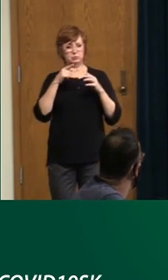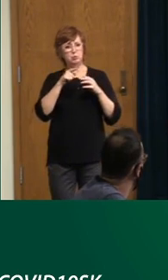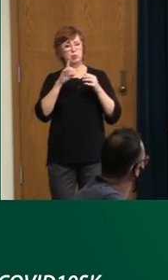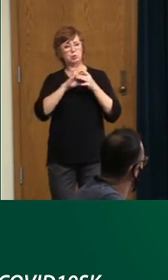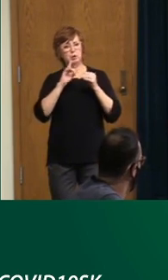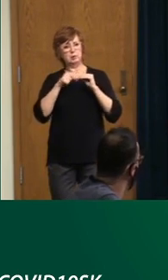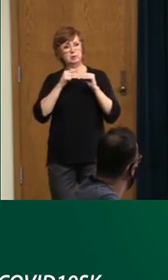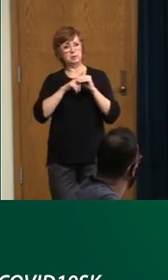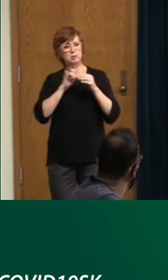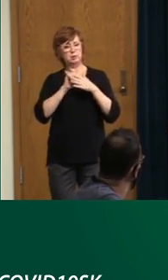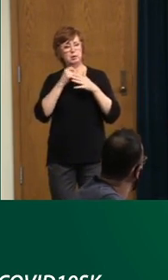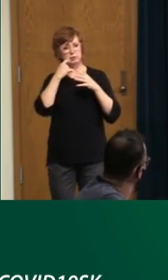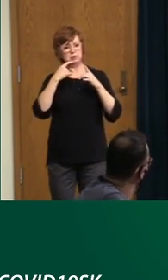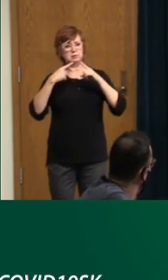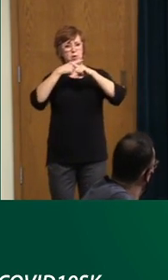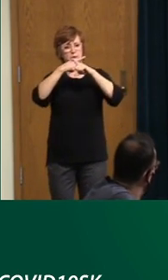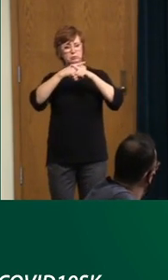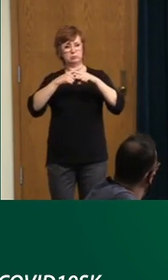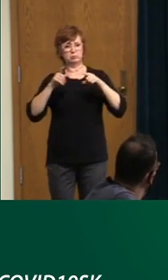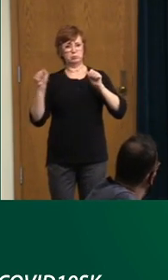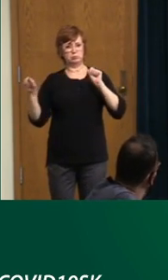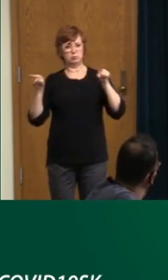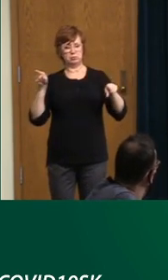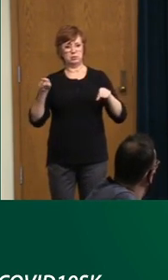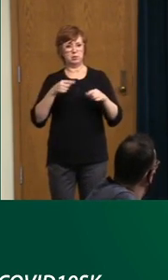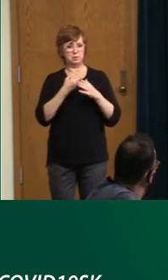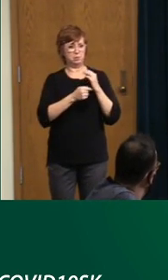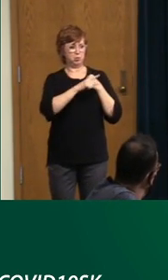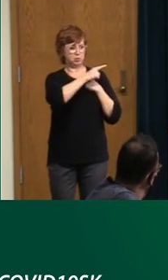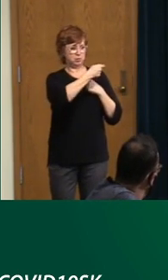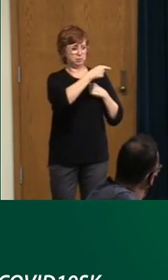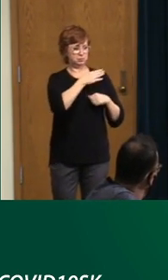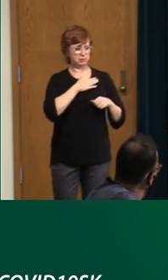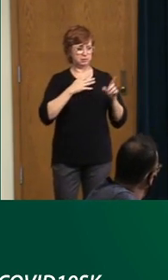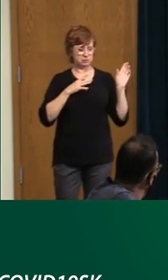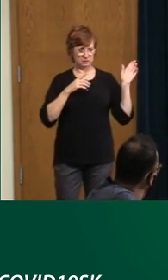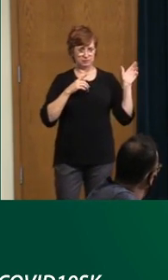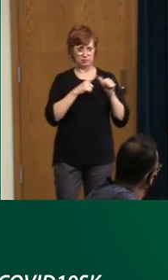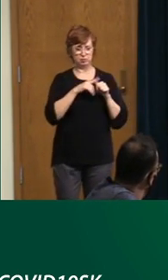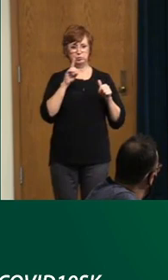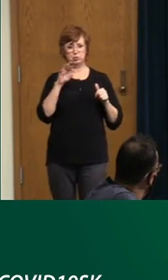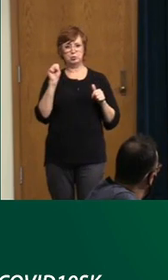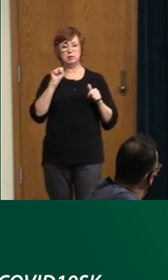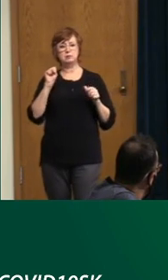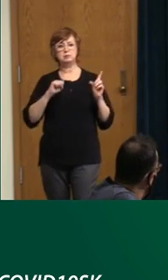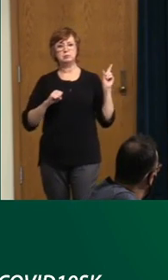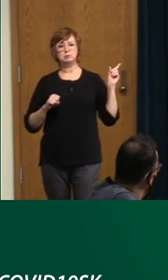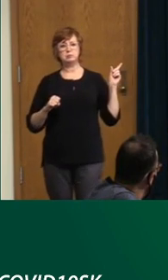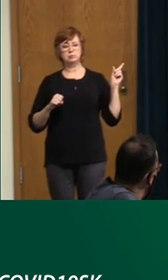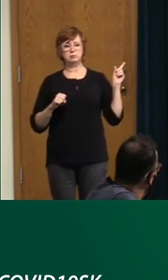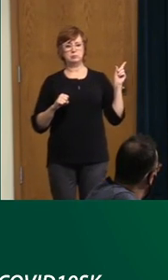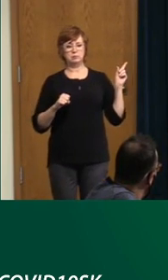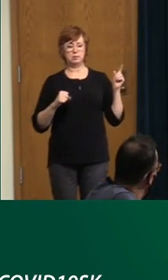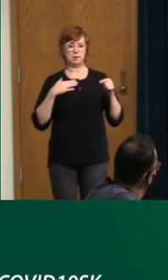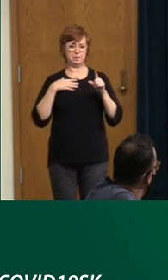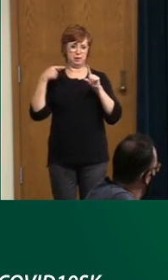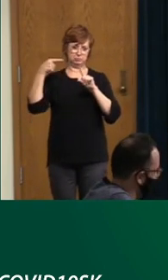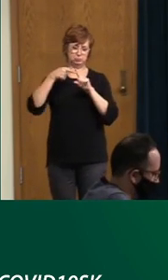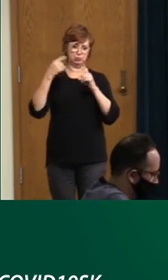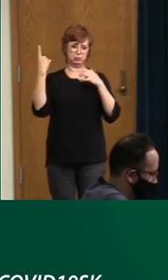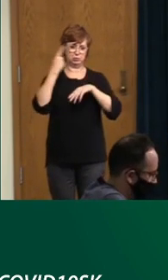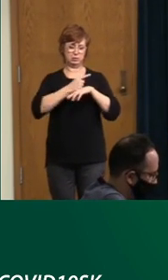that criticism? And I would ask both of you to answer. Go ahead, Dr. Shaw. So my message today is actually we need to slow everything